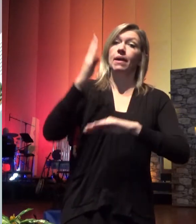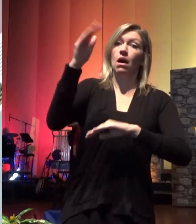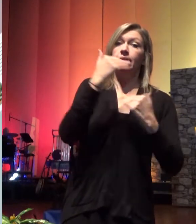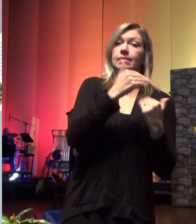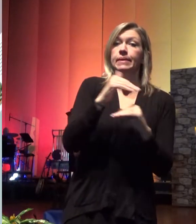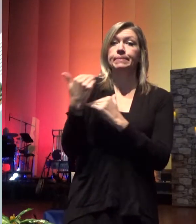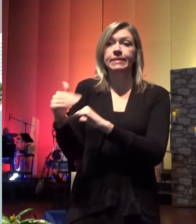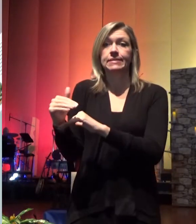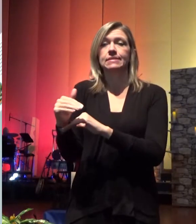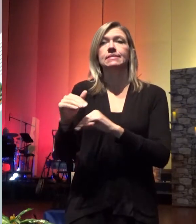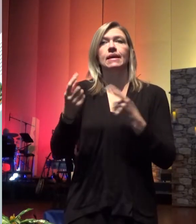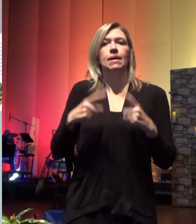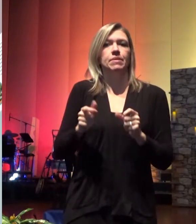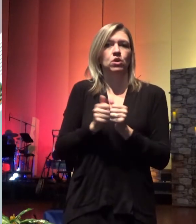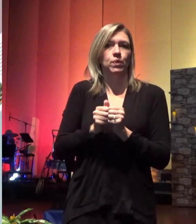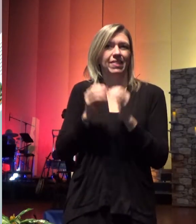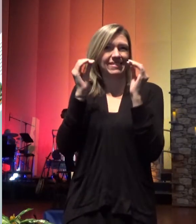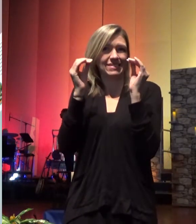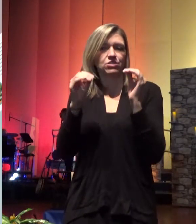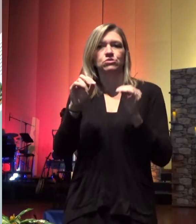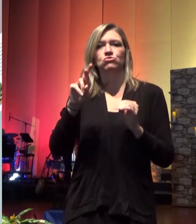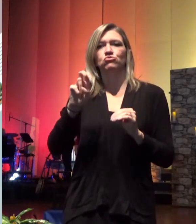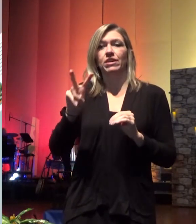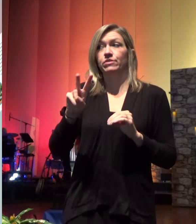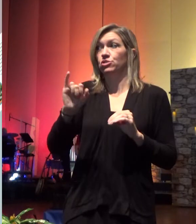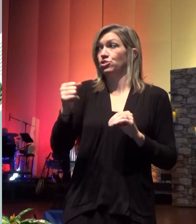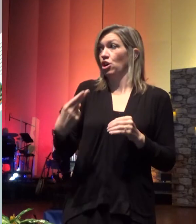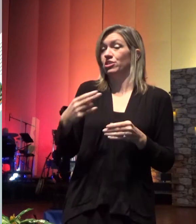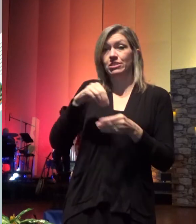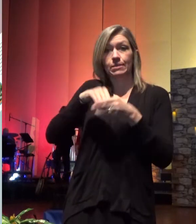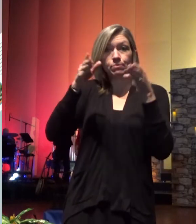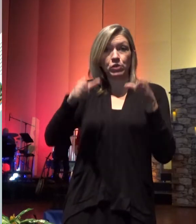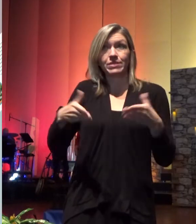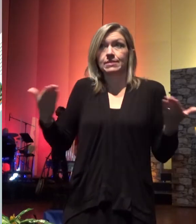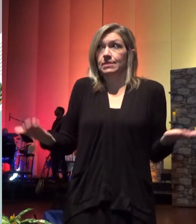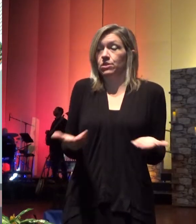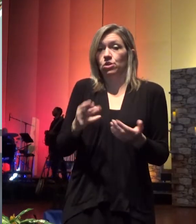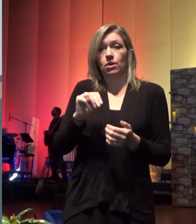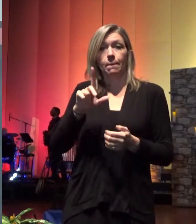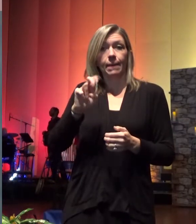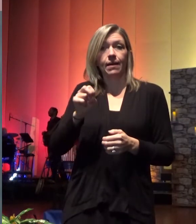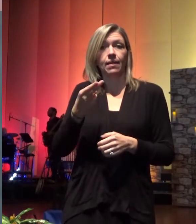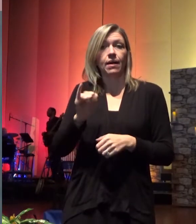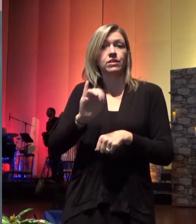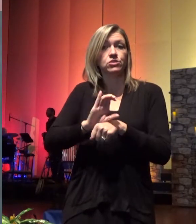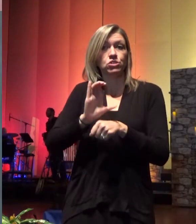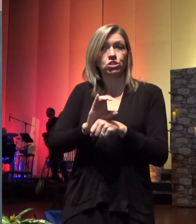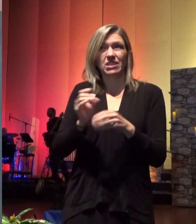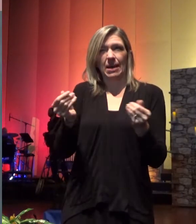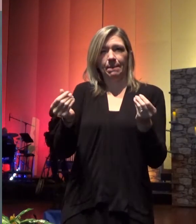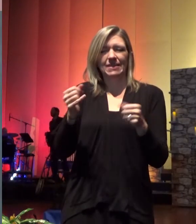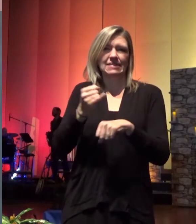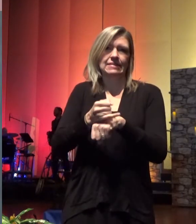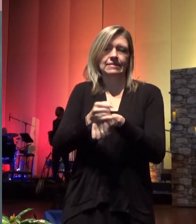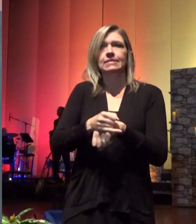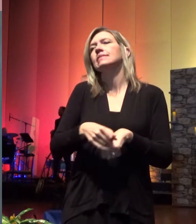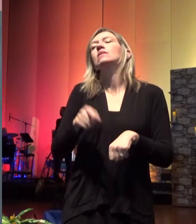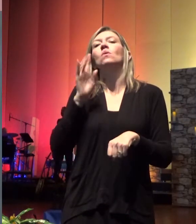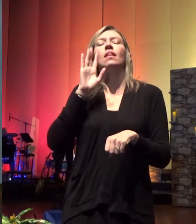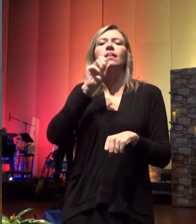Limits is happening with Reverend Josh in person right here on our Mile High Church campus. You're going to love it. And lots of other